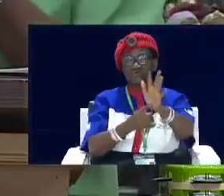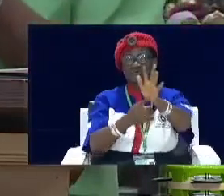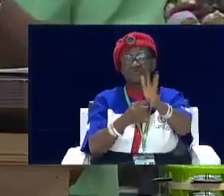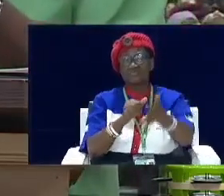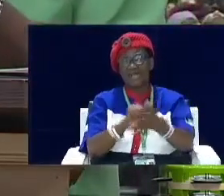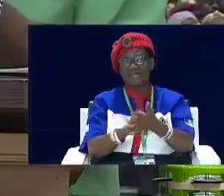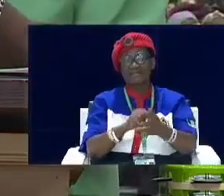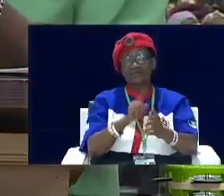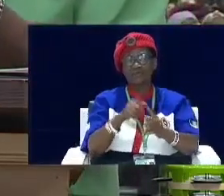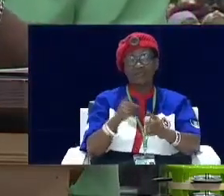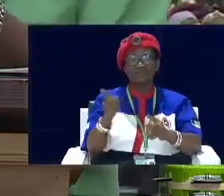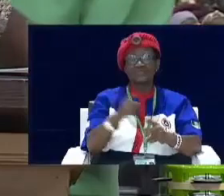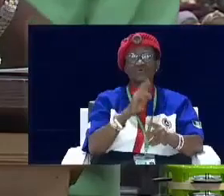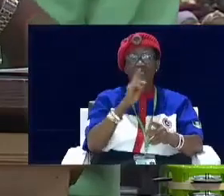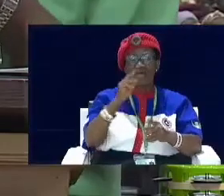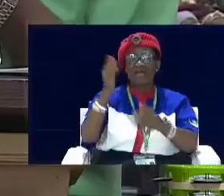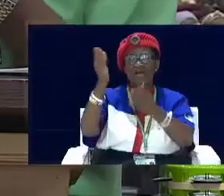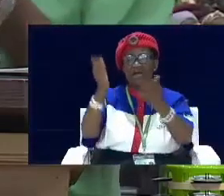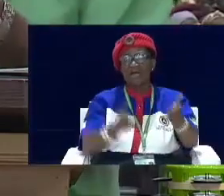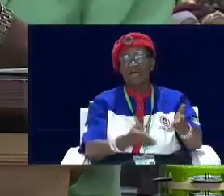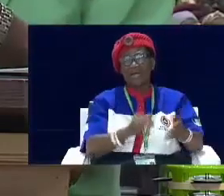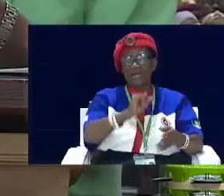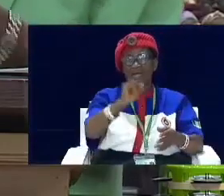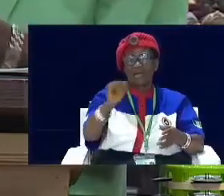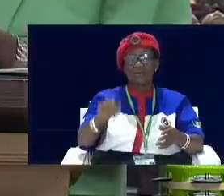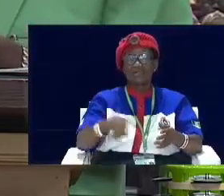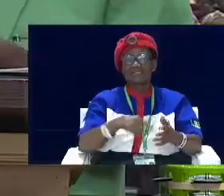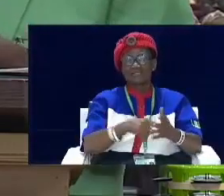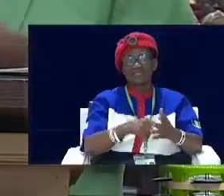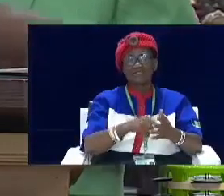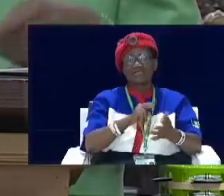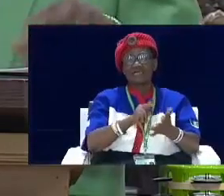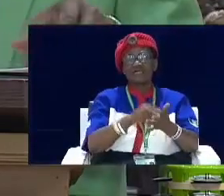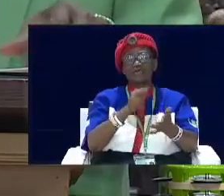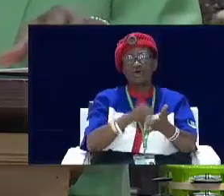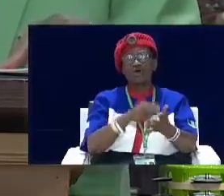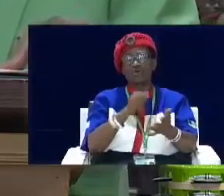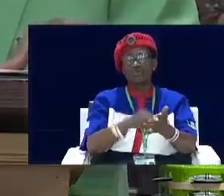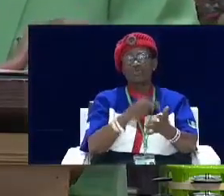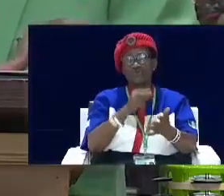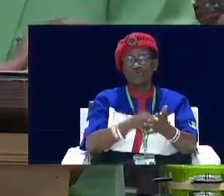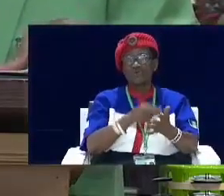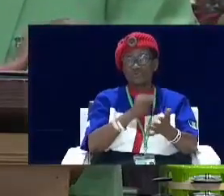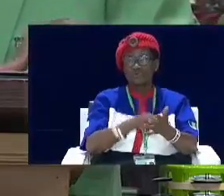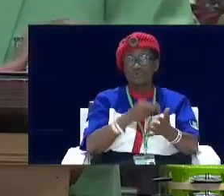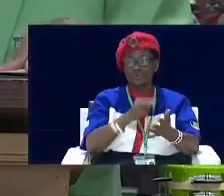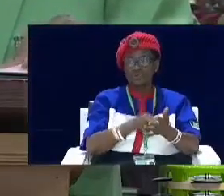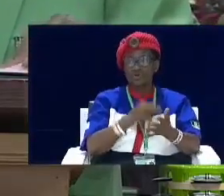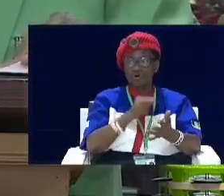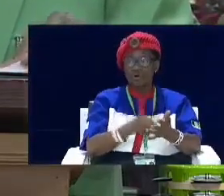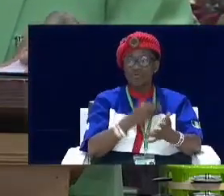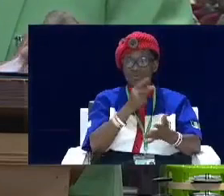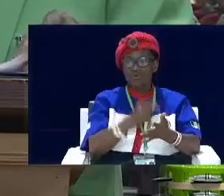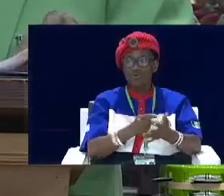carrying this double portion anointing. O súnmọ̀ sí pé nígbà tí o bá ní ìlọ́po méjì ìfàmì òróró yàn